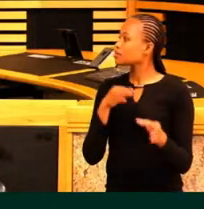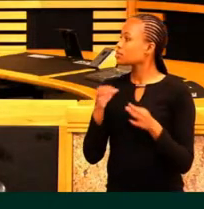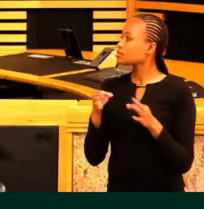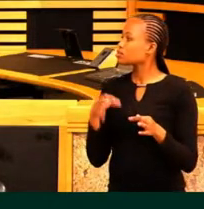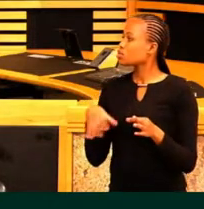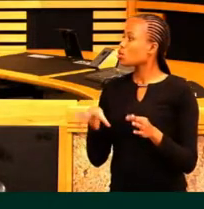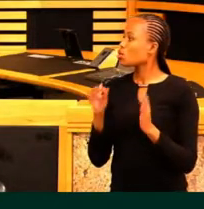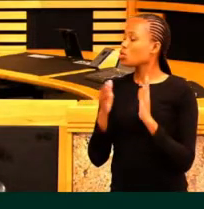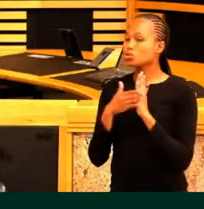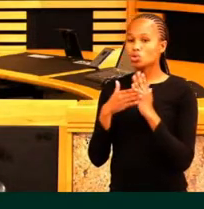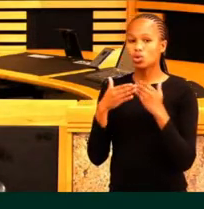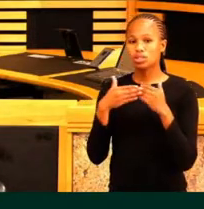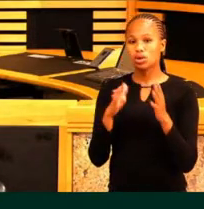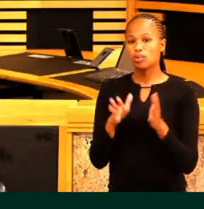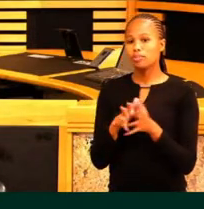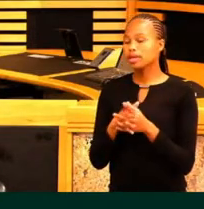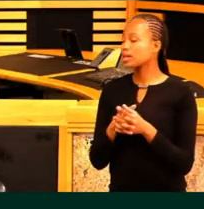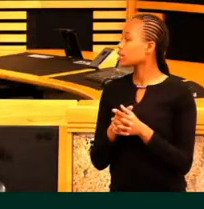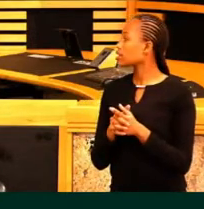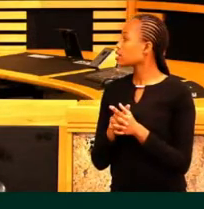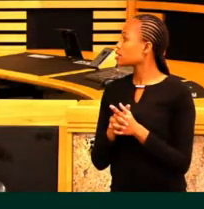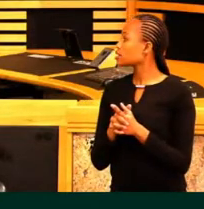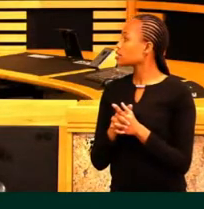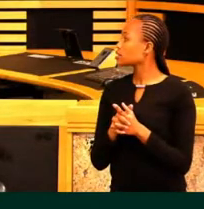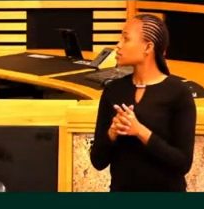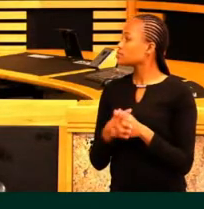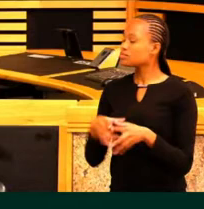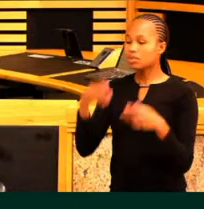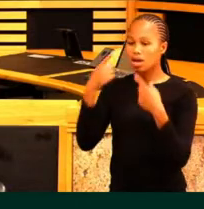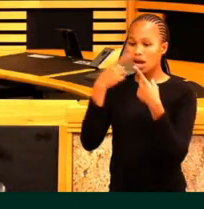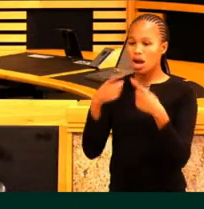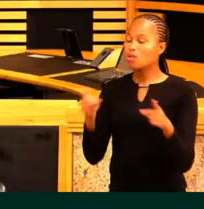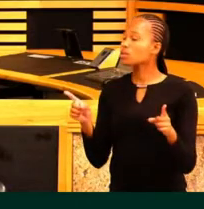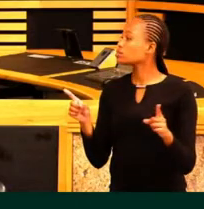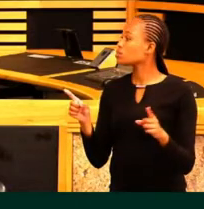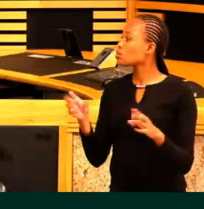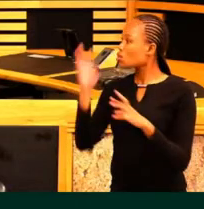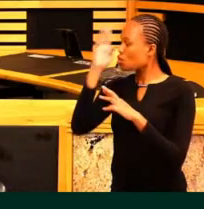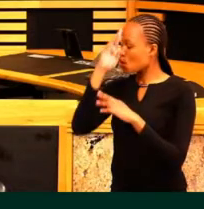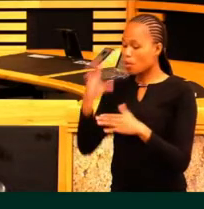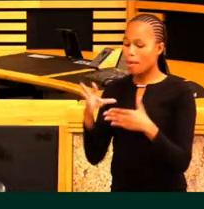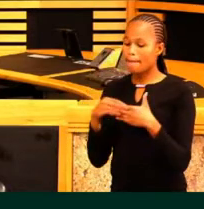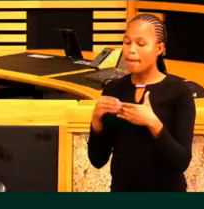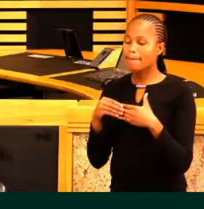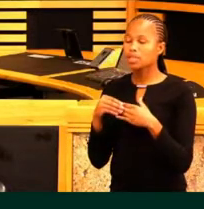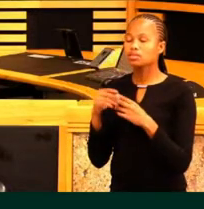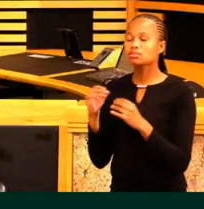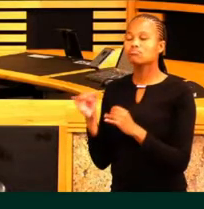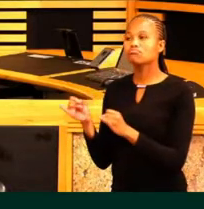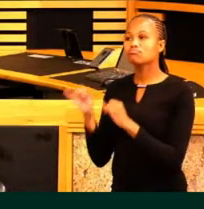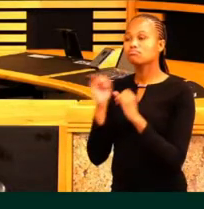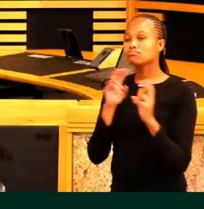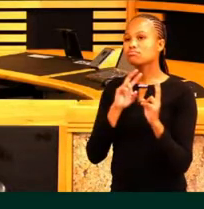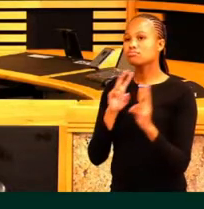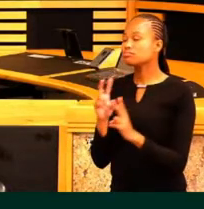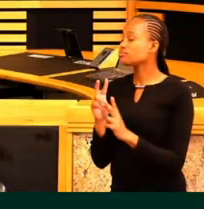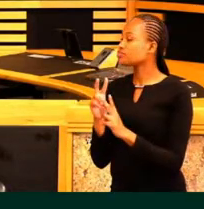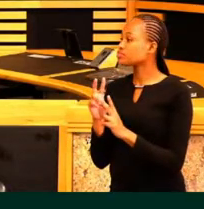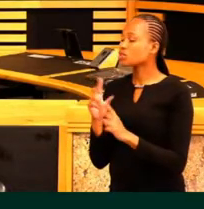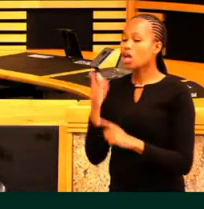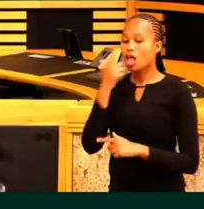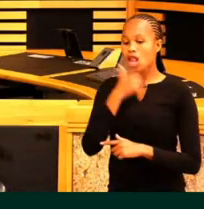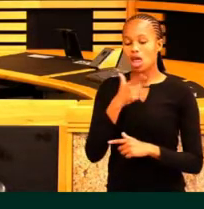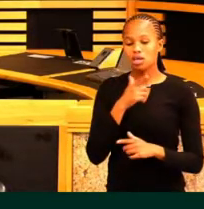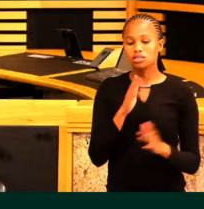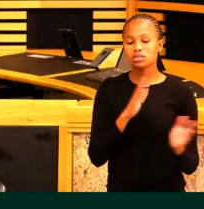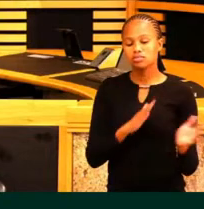open to the announcement vulnerable members and guests lunch has been prepared